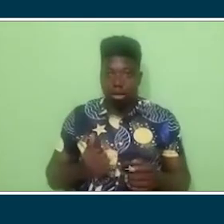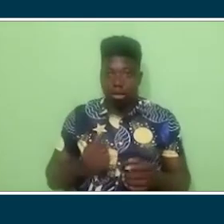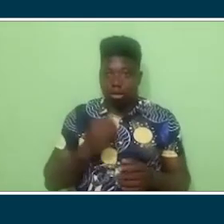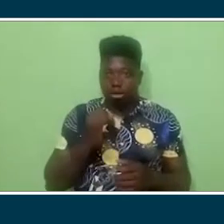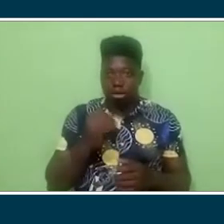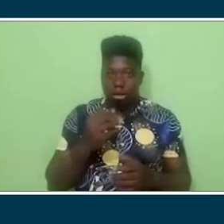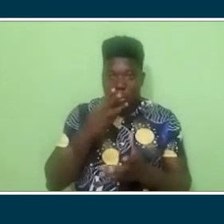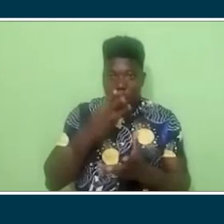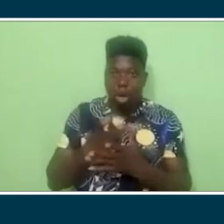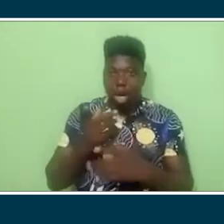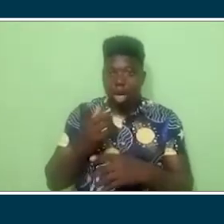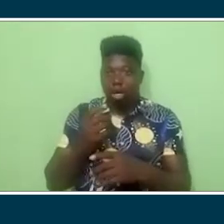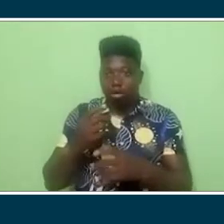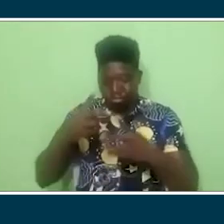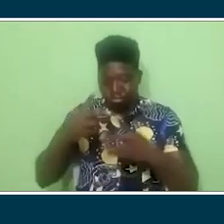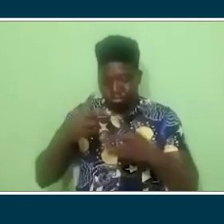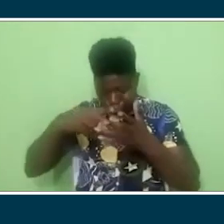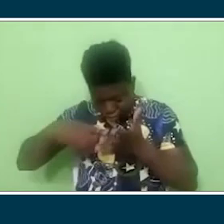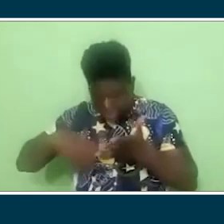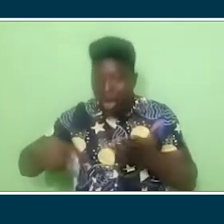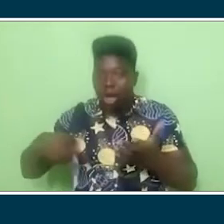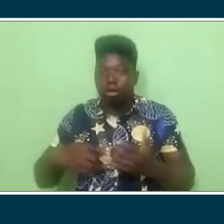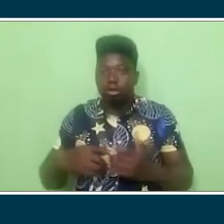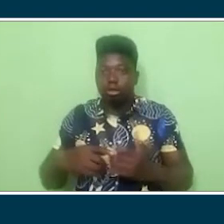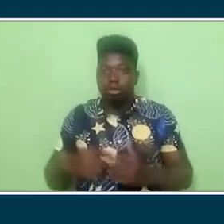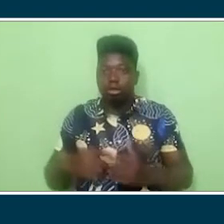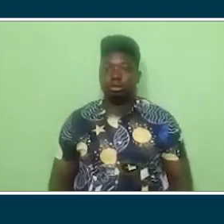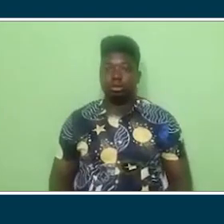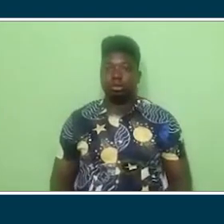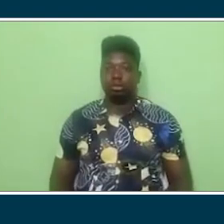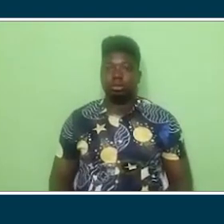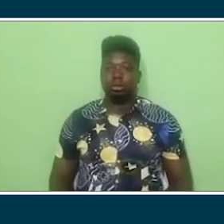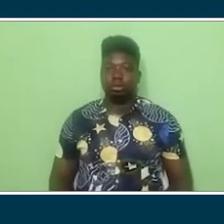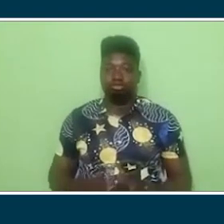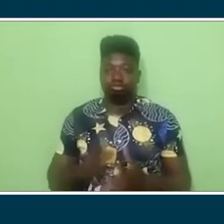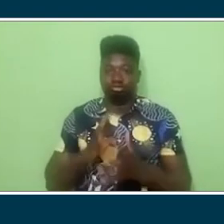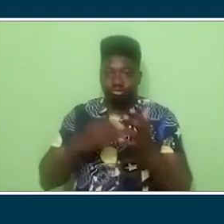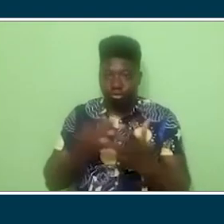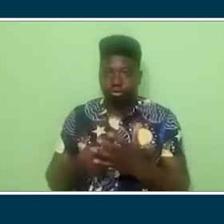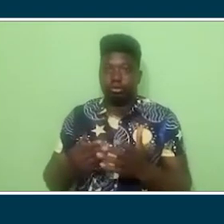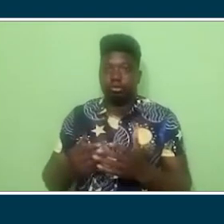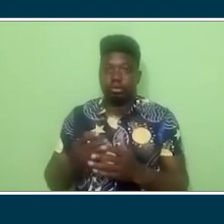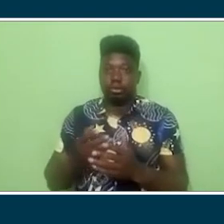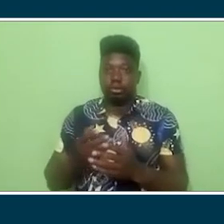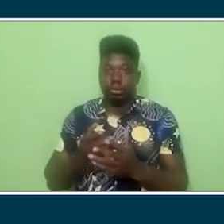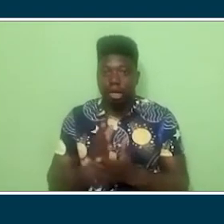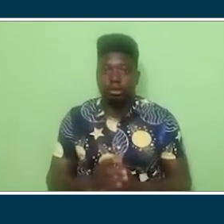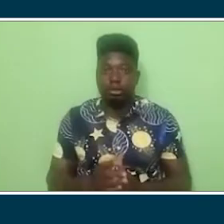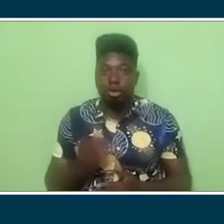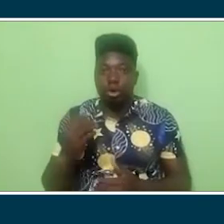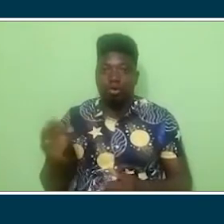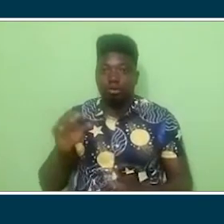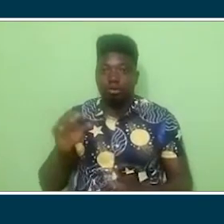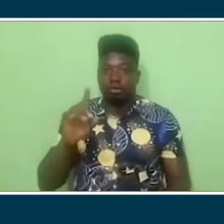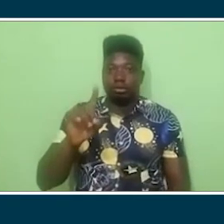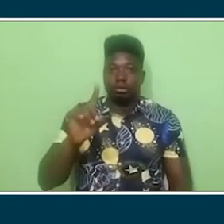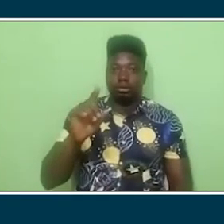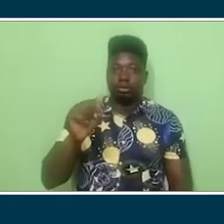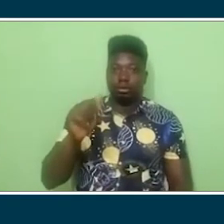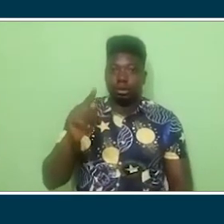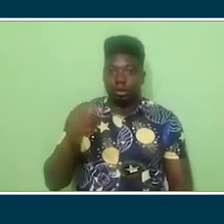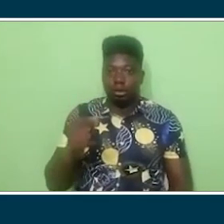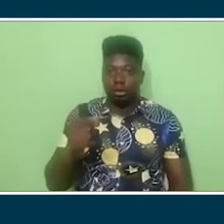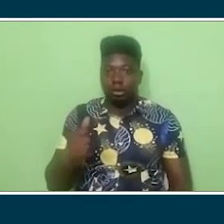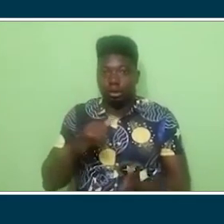well-researched, proven, right, set of data that are publicly